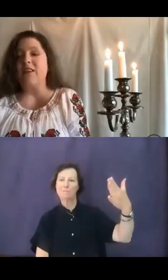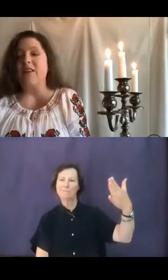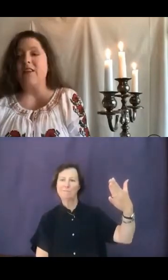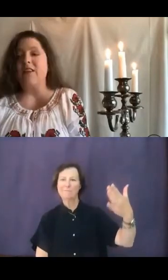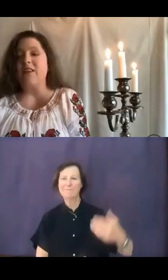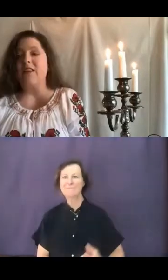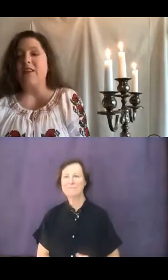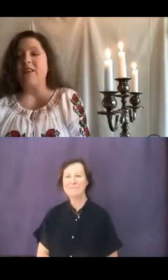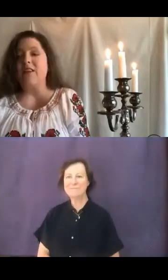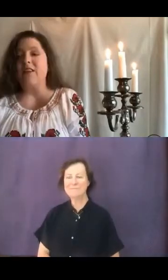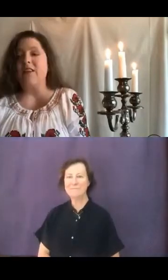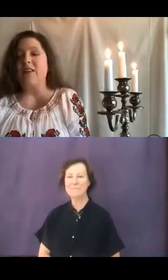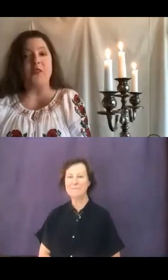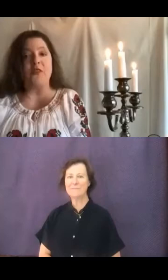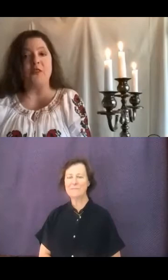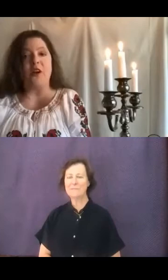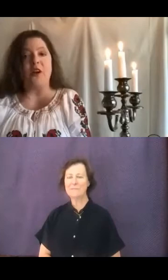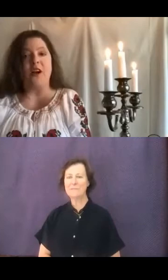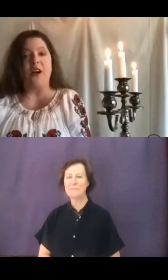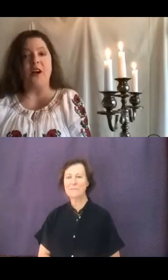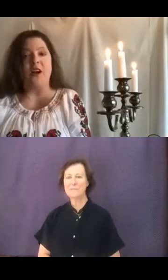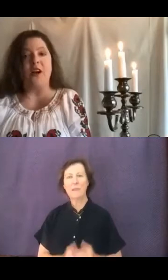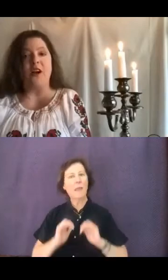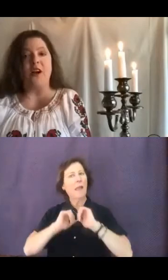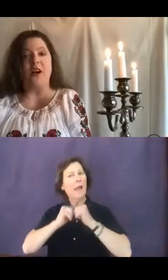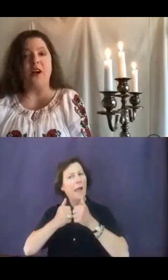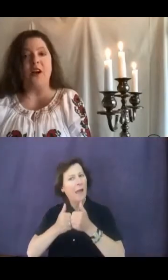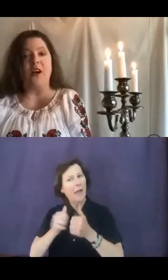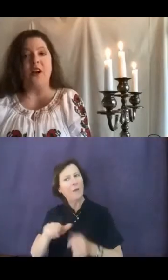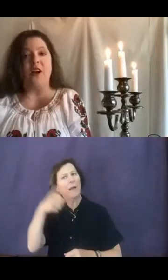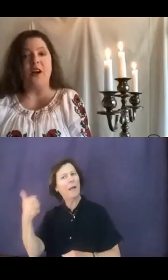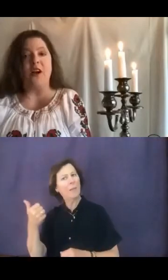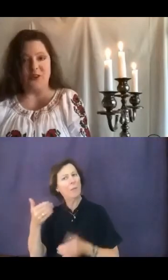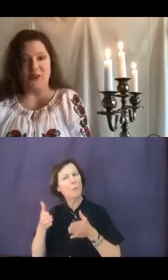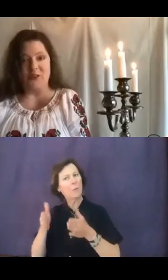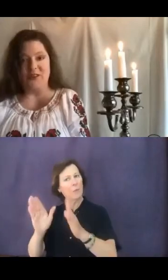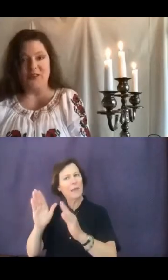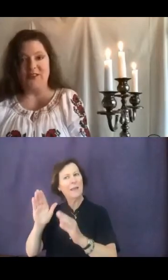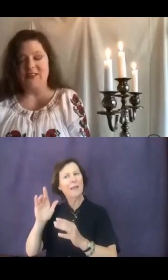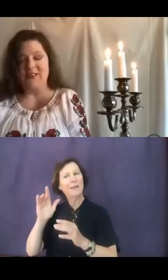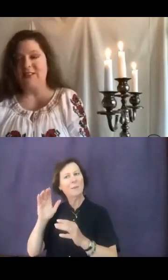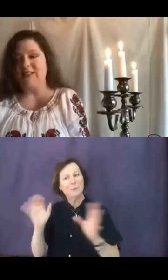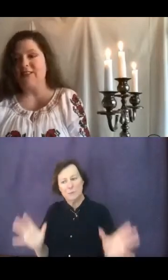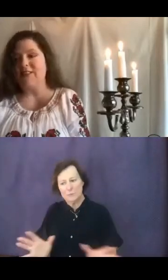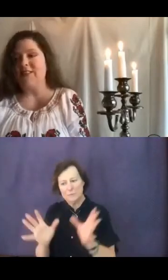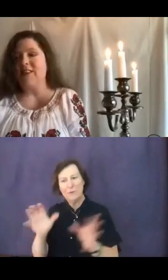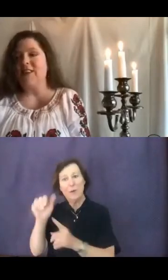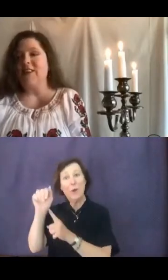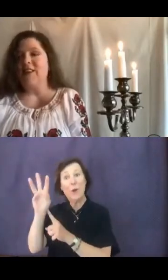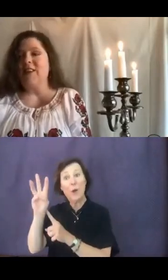And how is another way to foster awe? Gratitude.